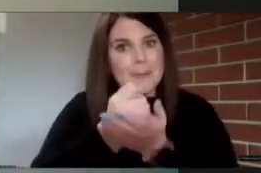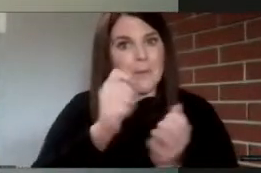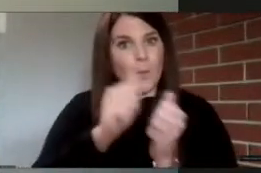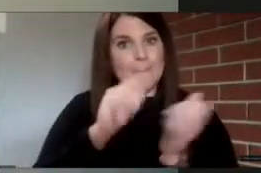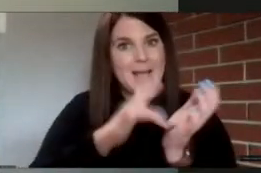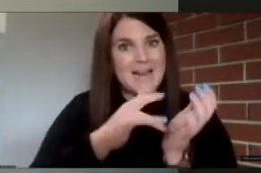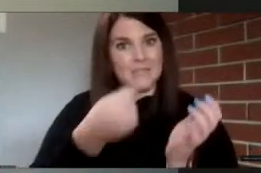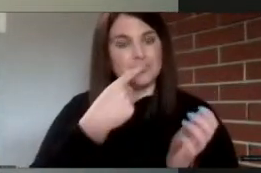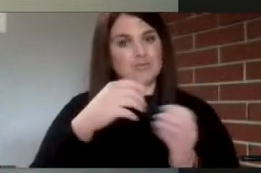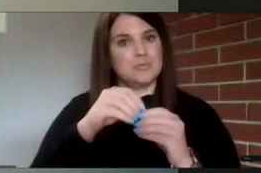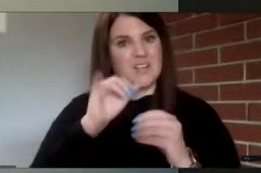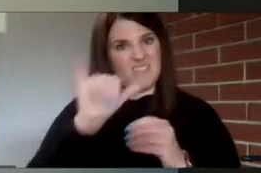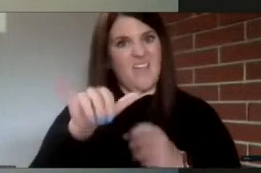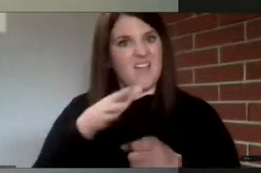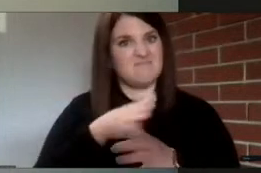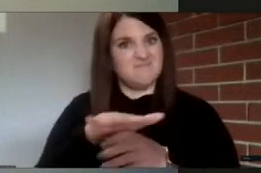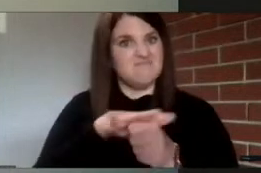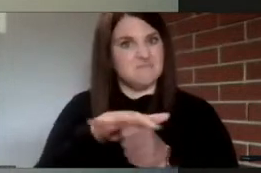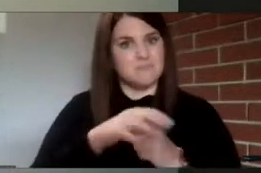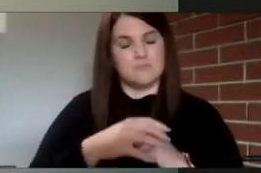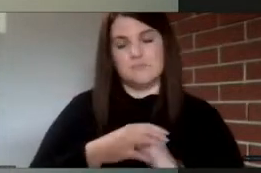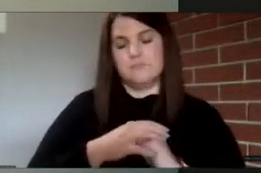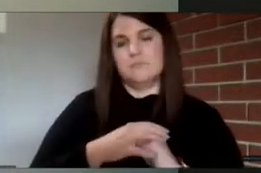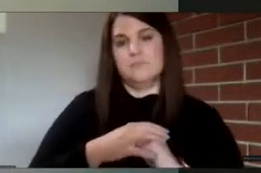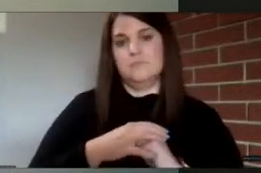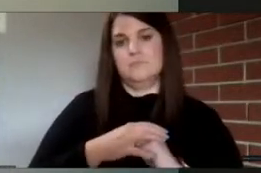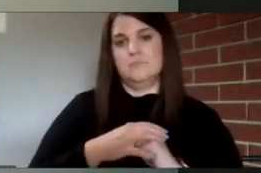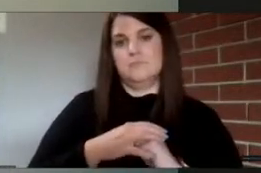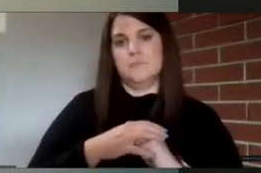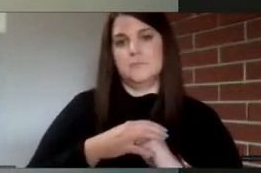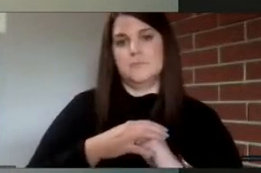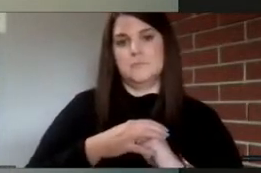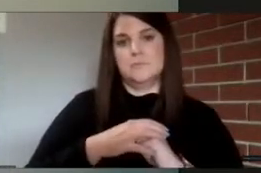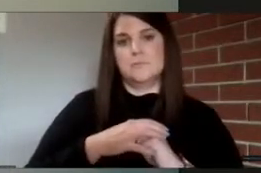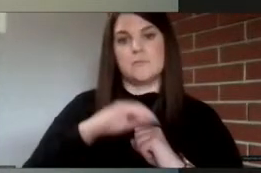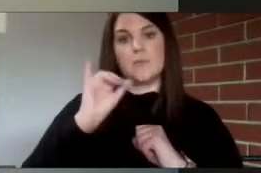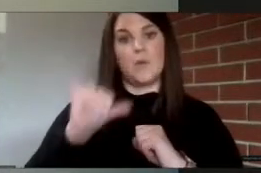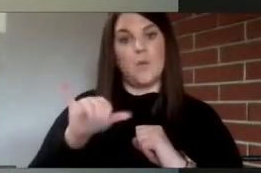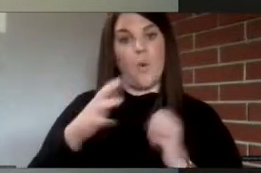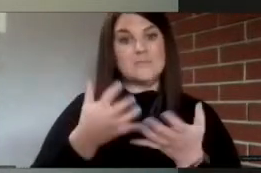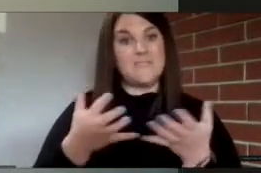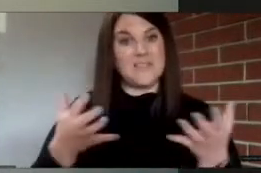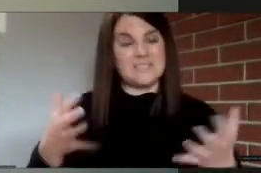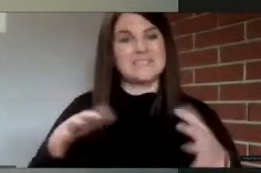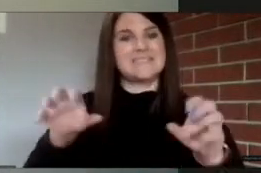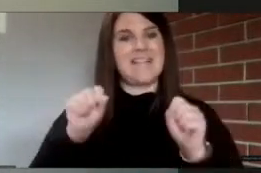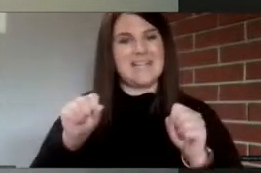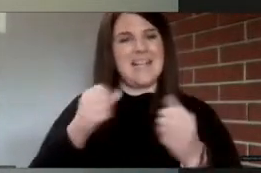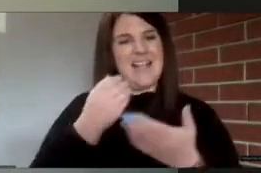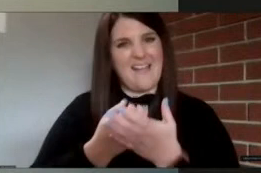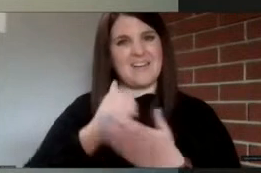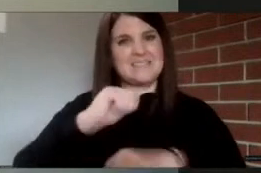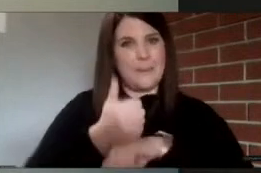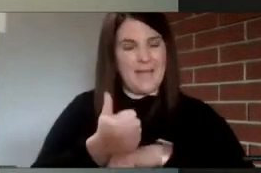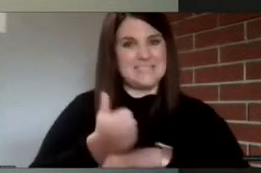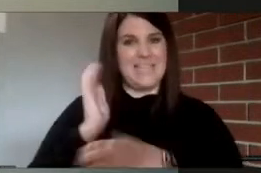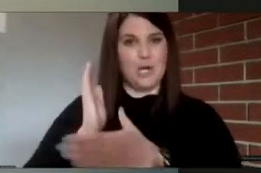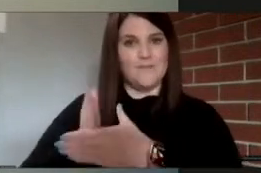in the field because of these changes. These are things that are taking evidence-based interventions and moving